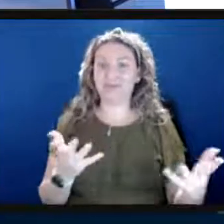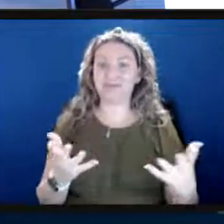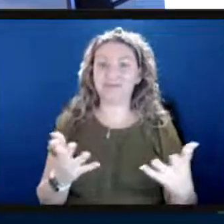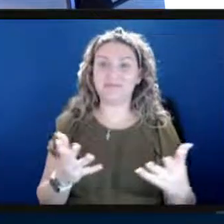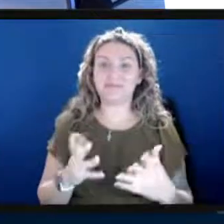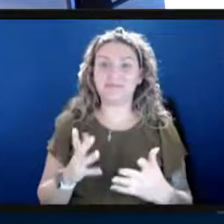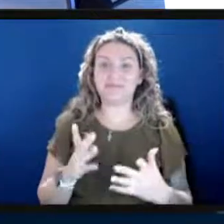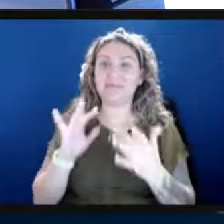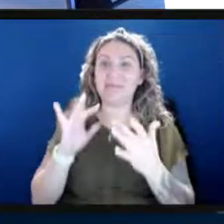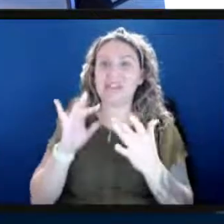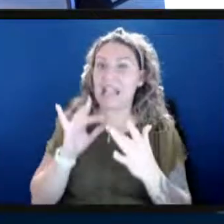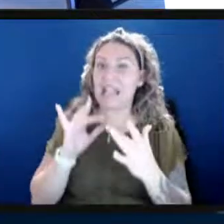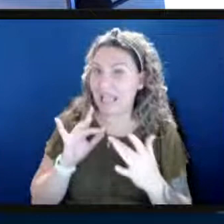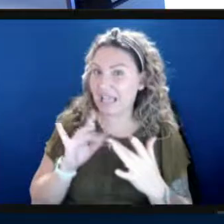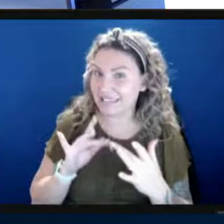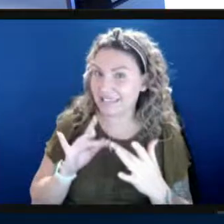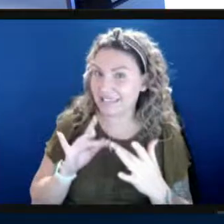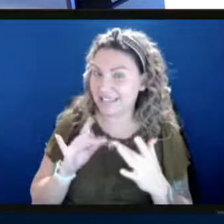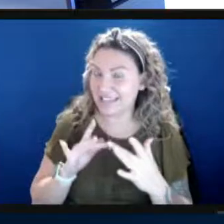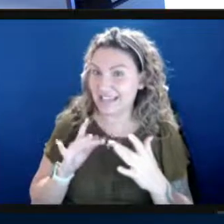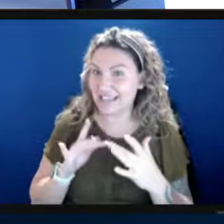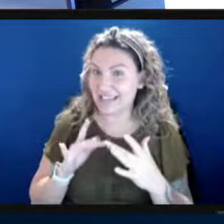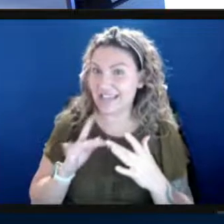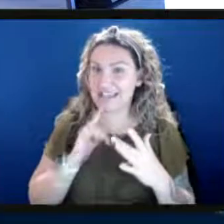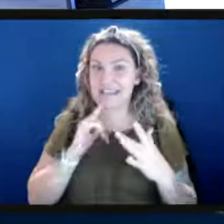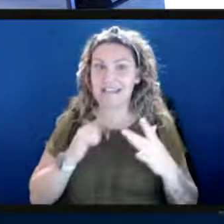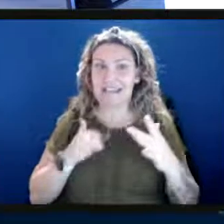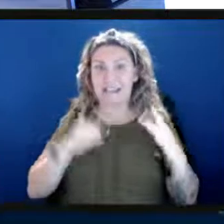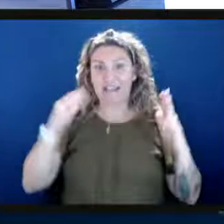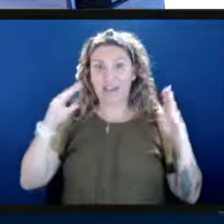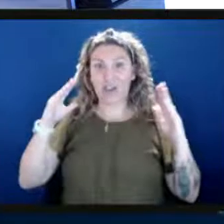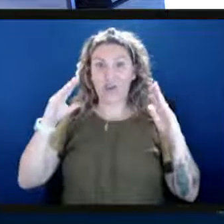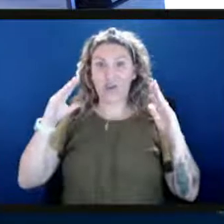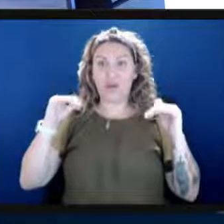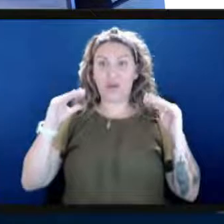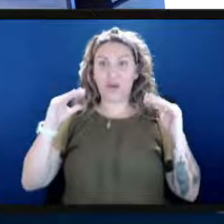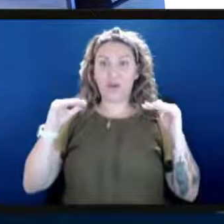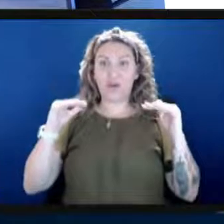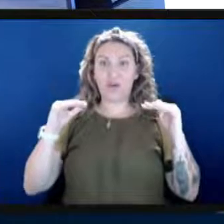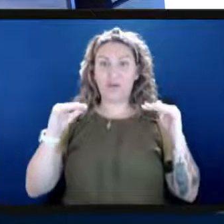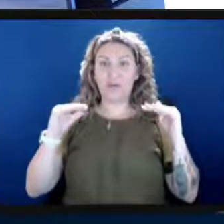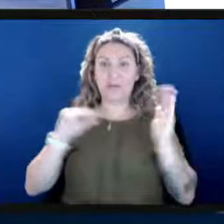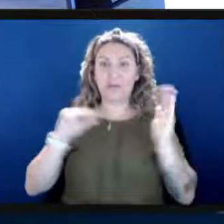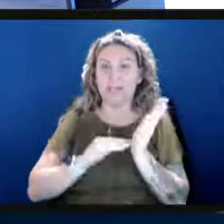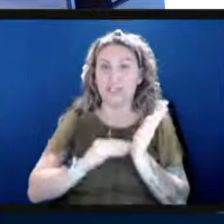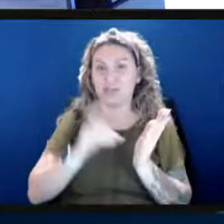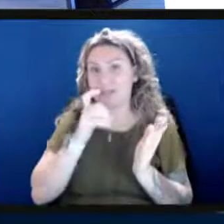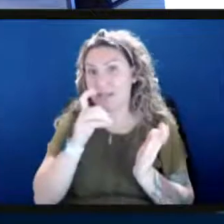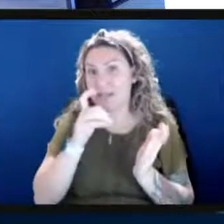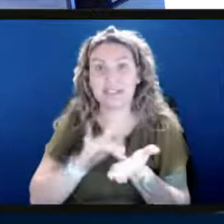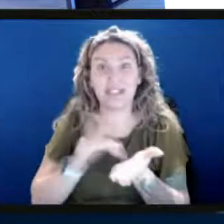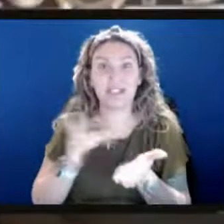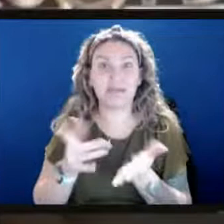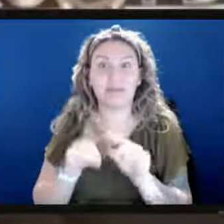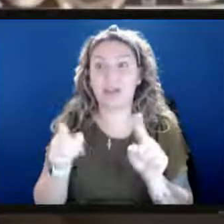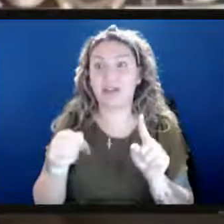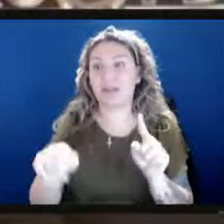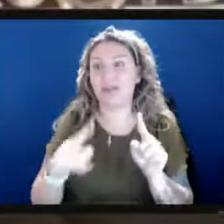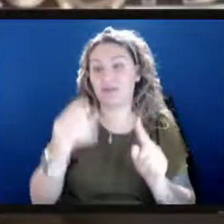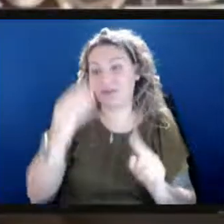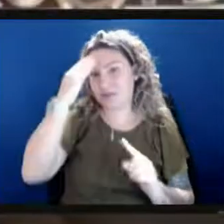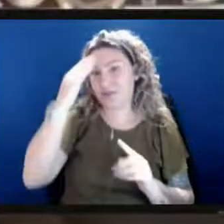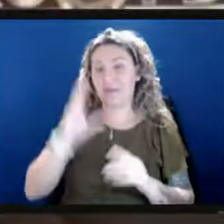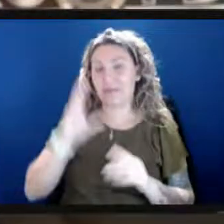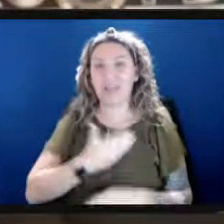contact in that way. I hope our doctors are not touching the pills, so maybe you would know. Yeah, our officers